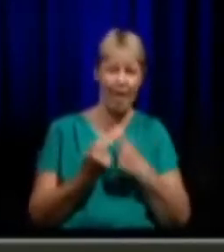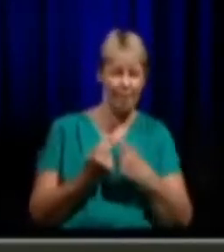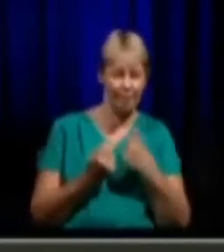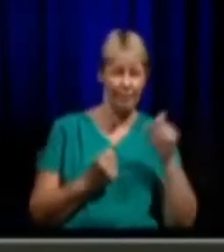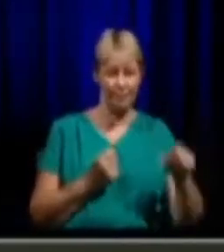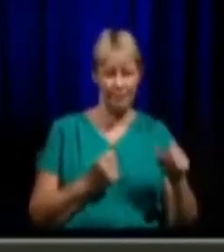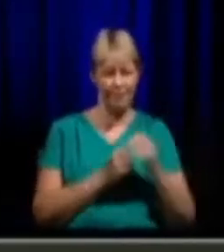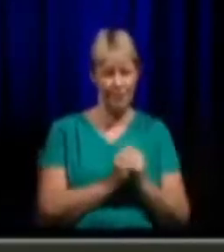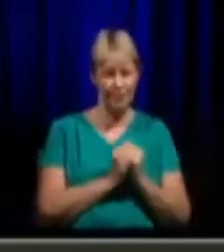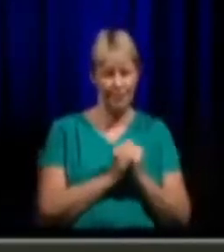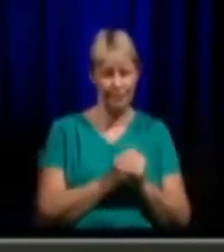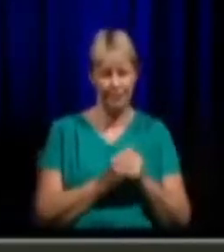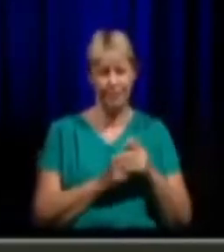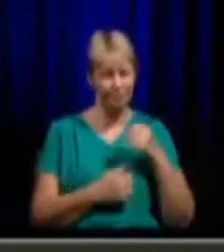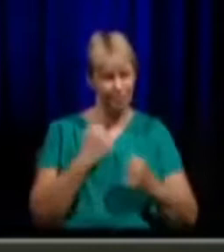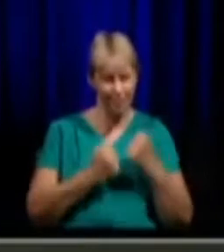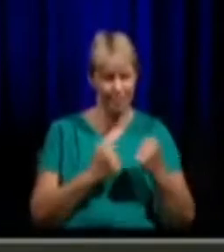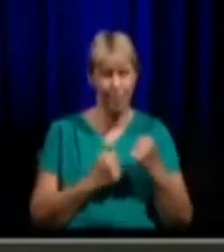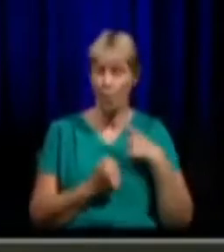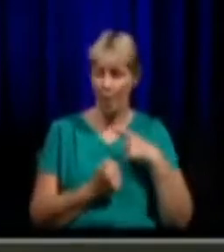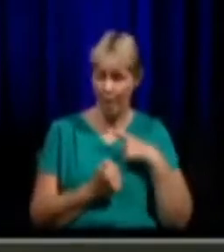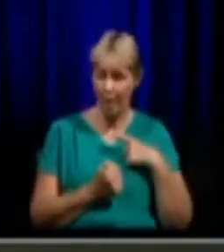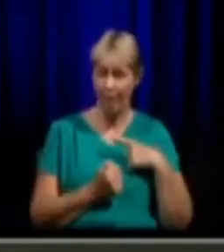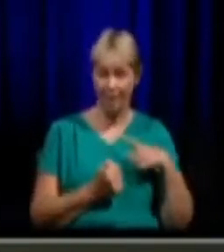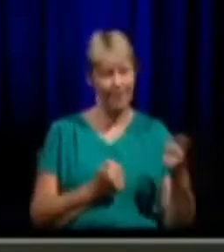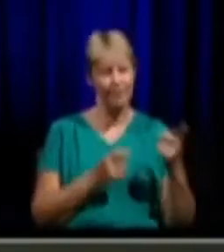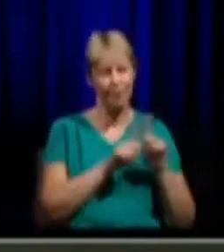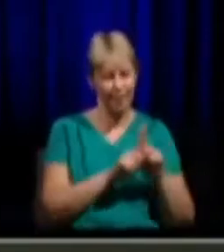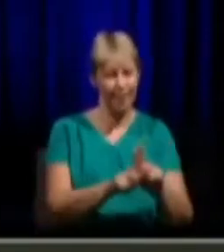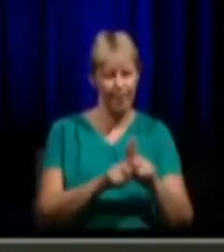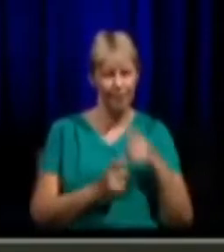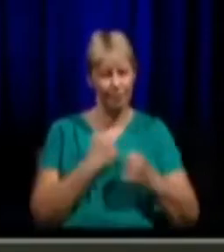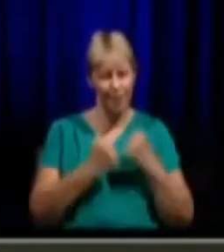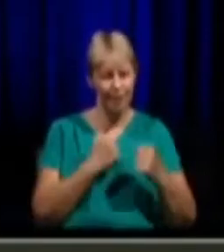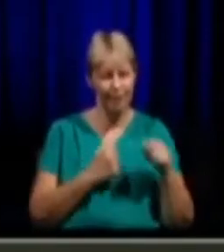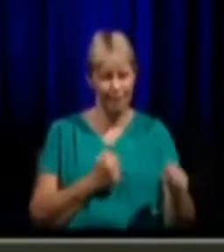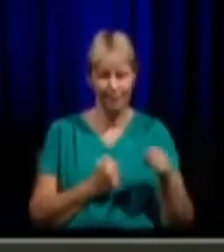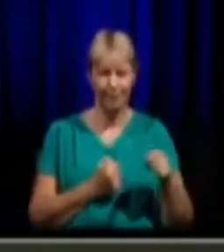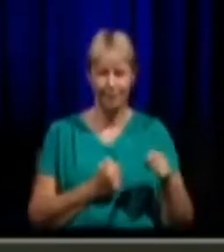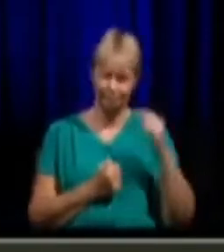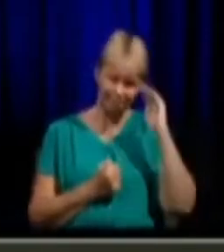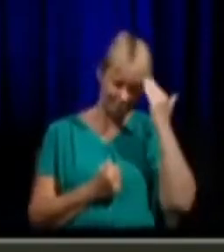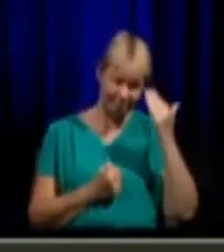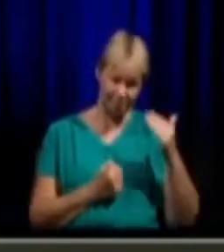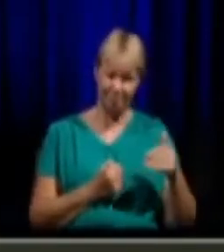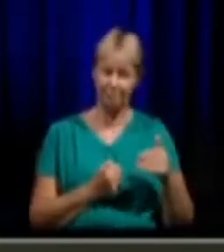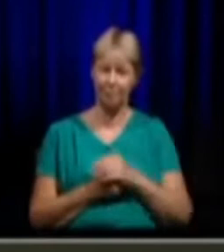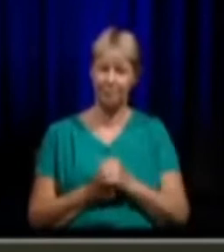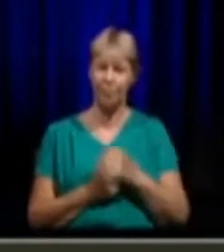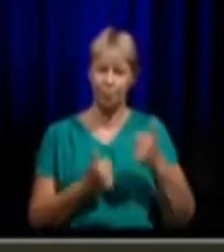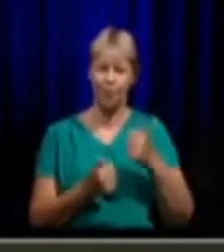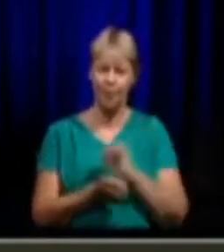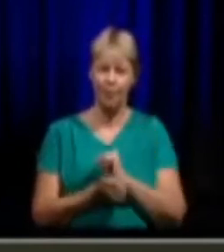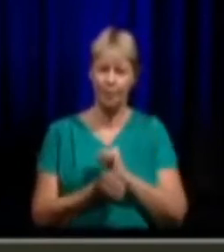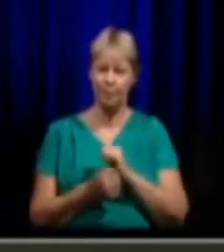together. So studies have shown that 95% of our success or failure in life is